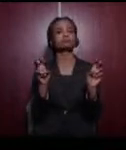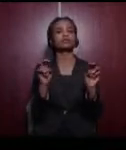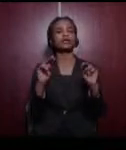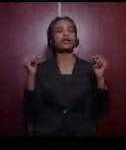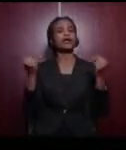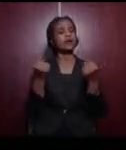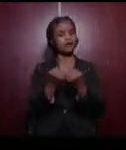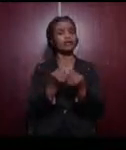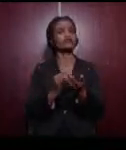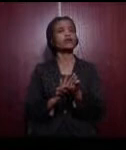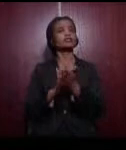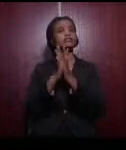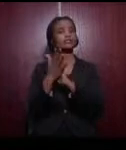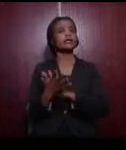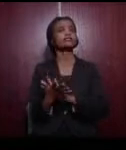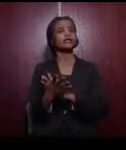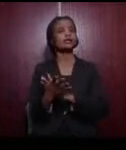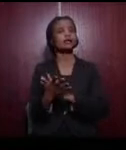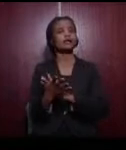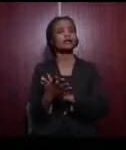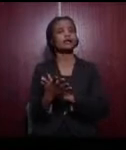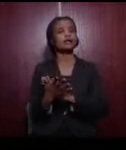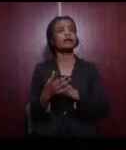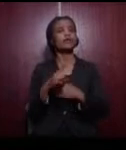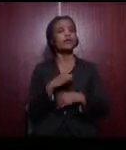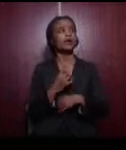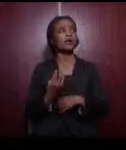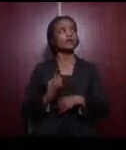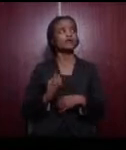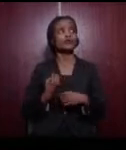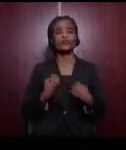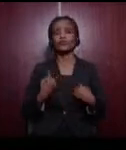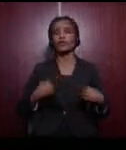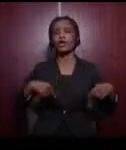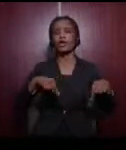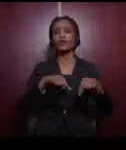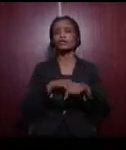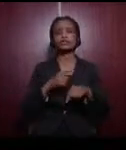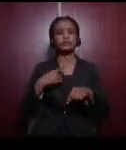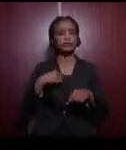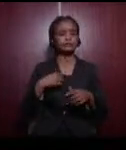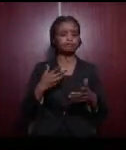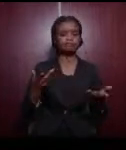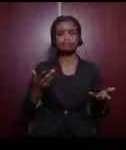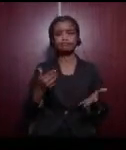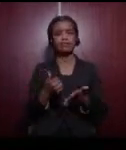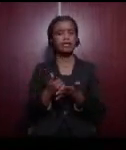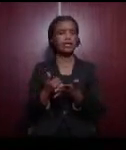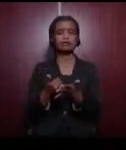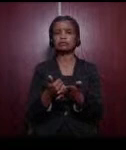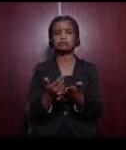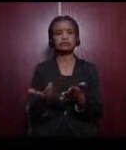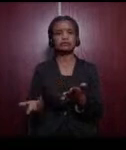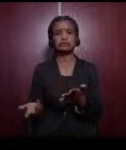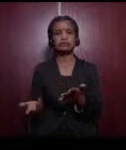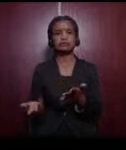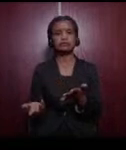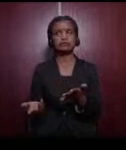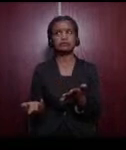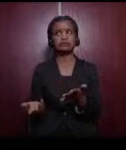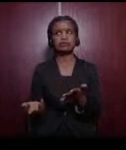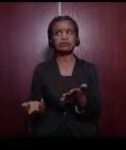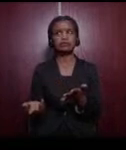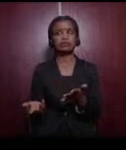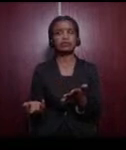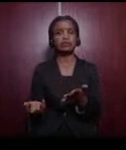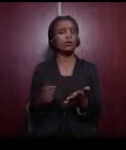vele. Asingafailing this youth of ours based on ukuthi kena there are people who are compelling on ekhwameni zabo,